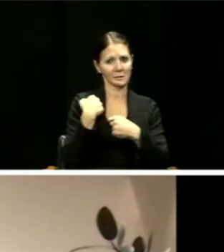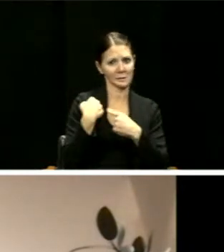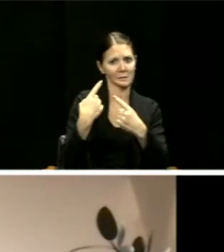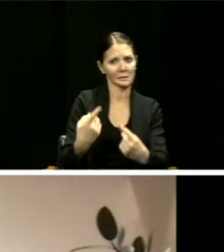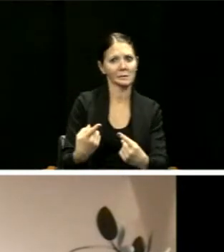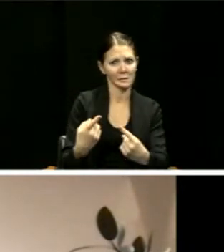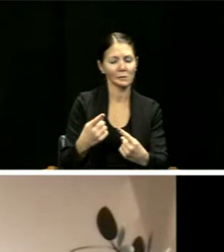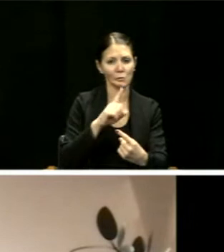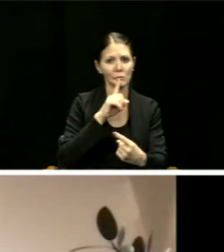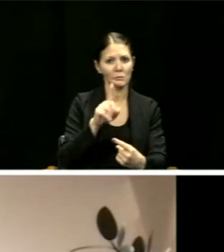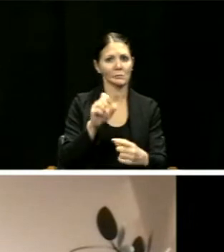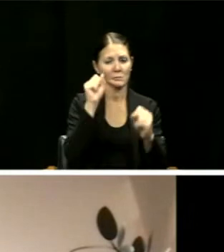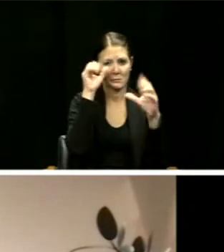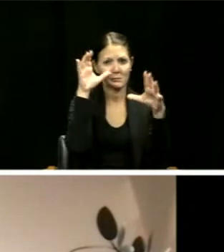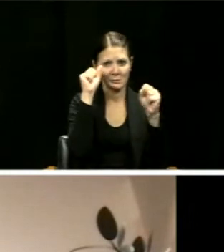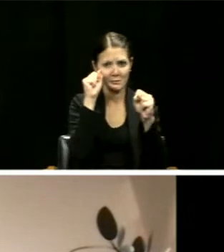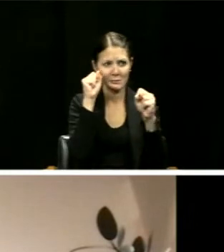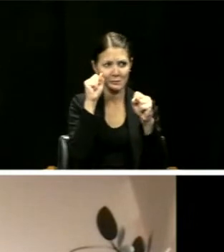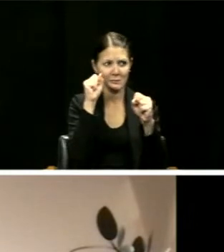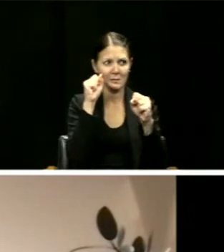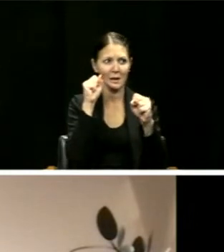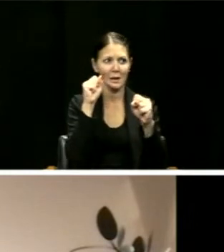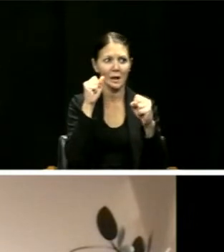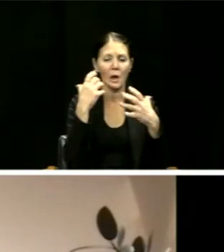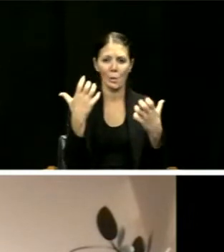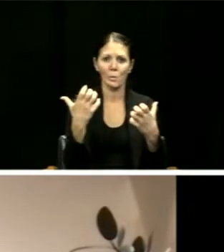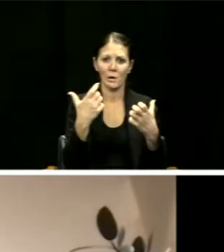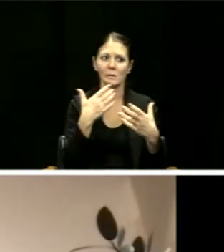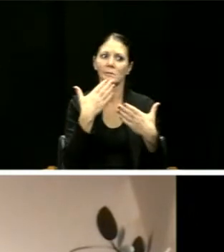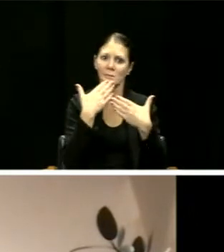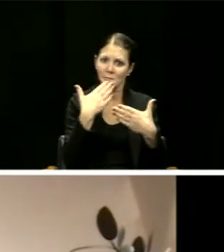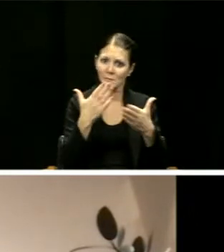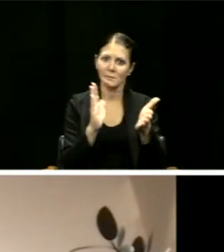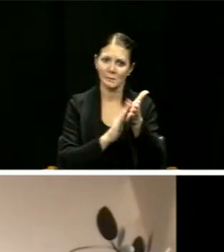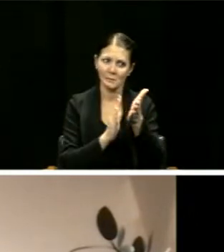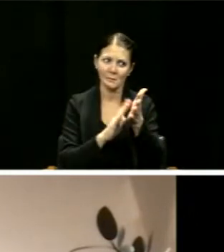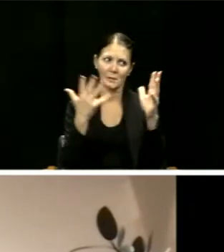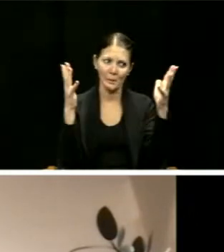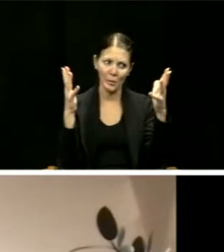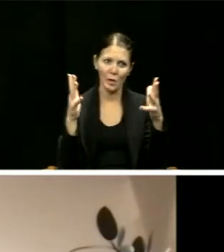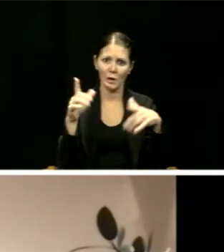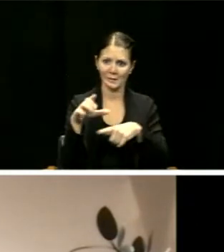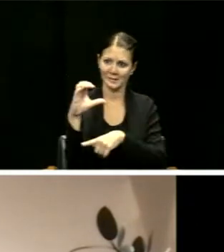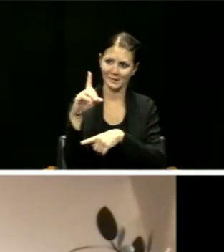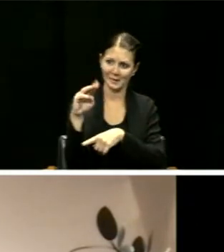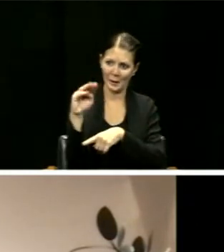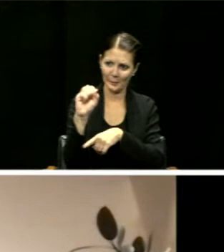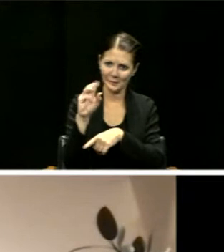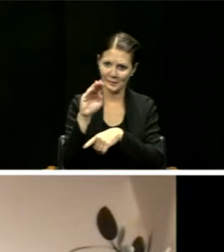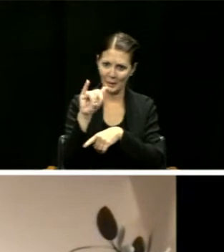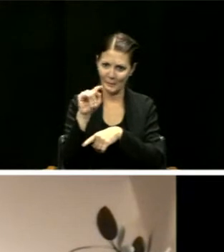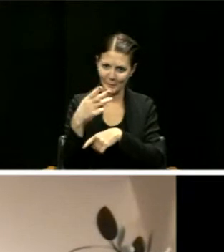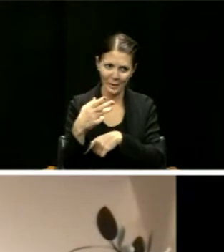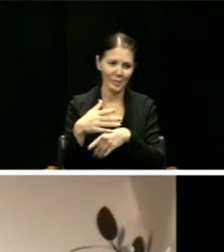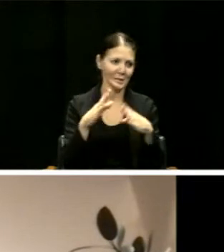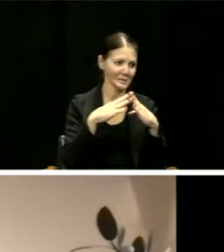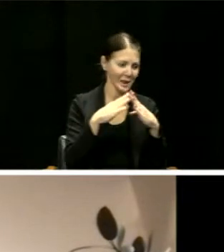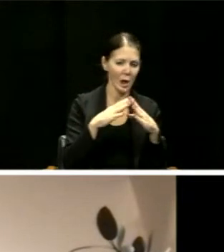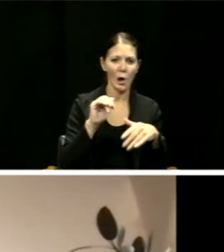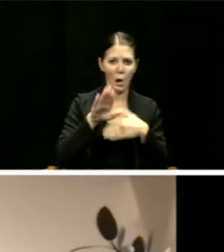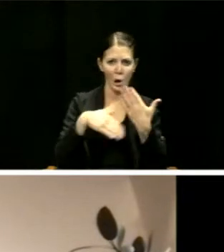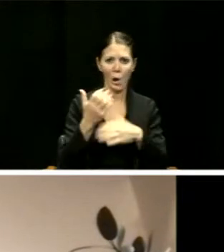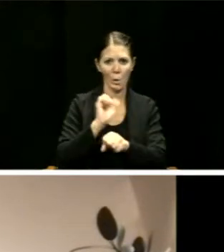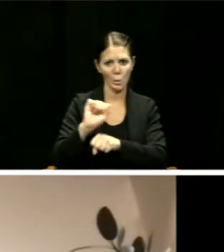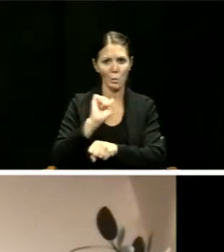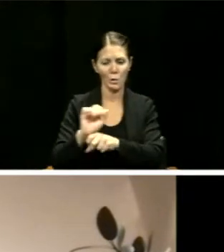is immense. And I certainly want to applaud the effort of CDM Smith and the town and everybody who's worked very hard on